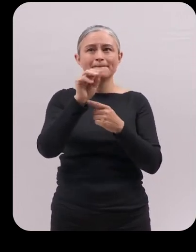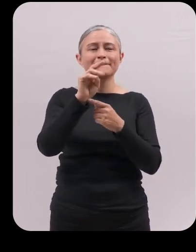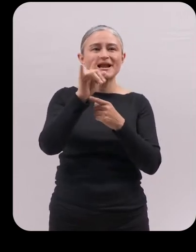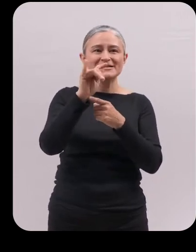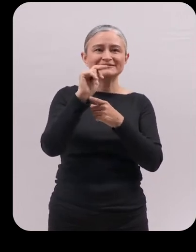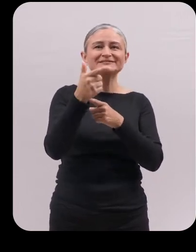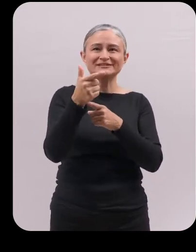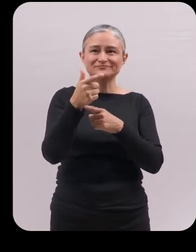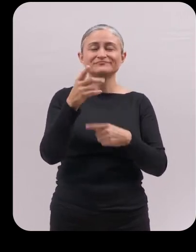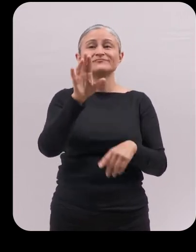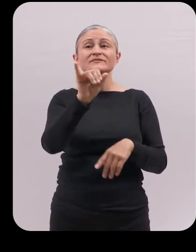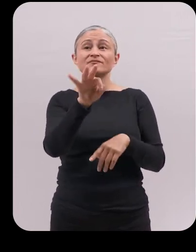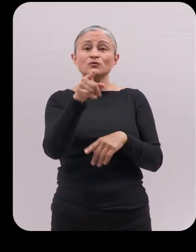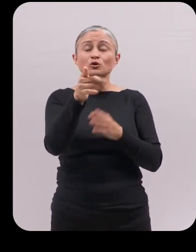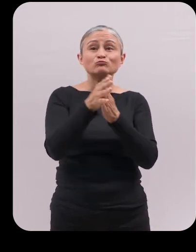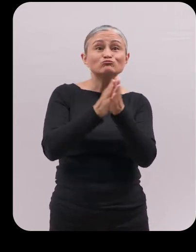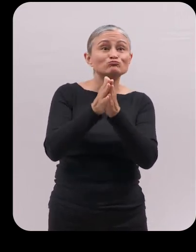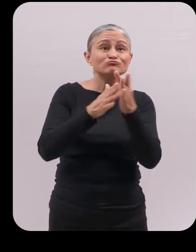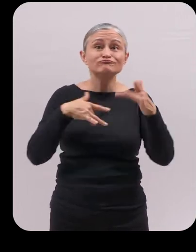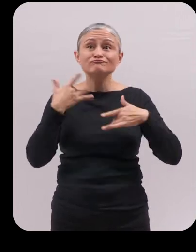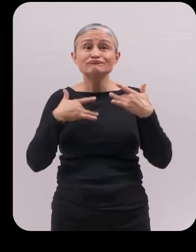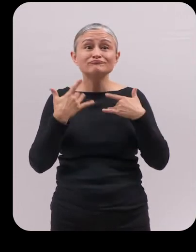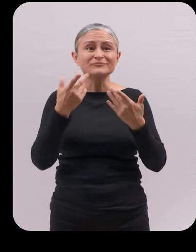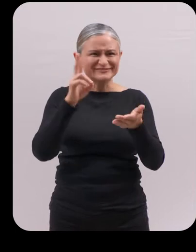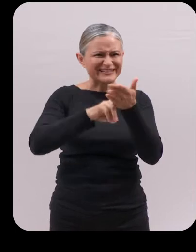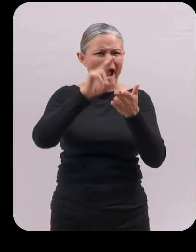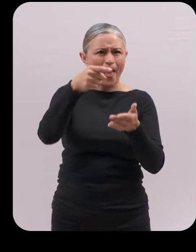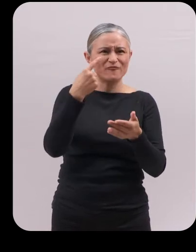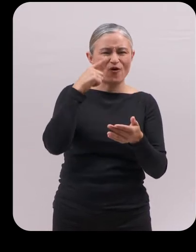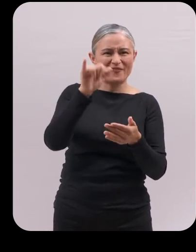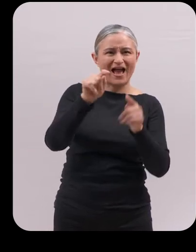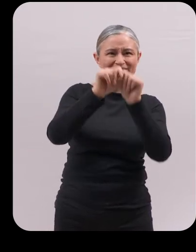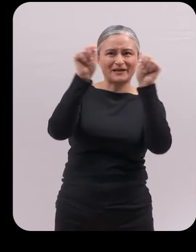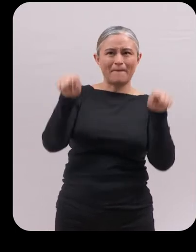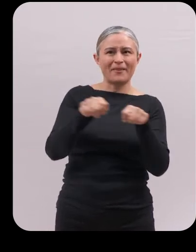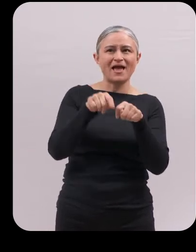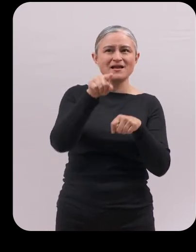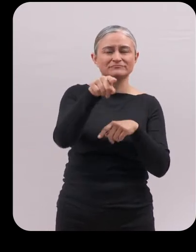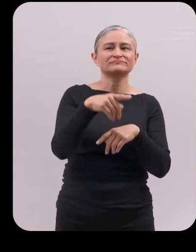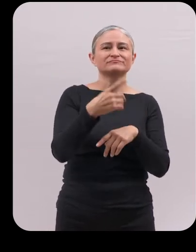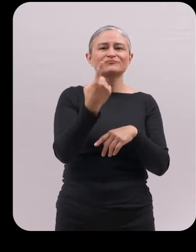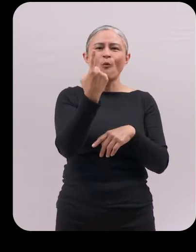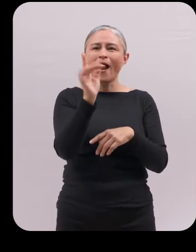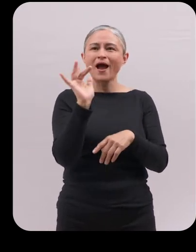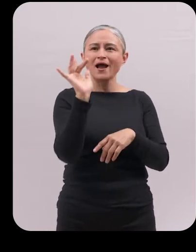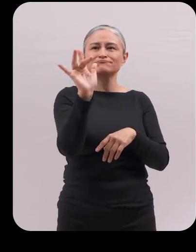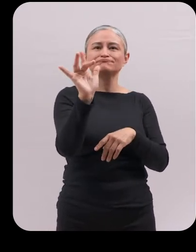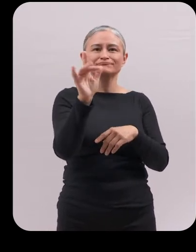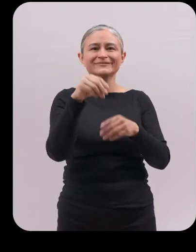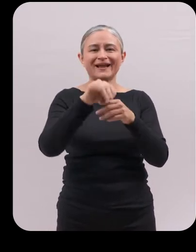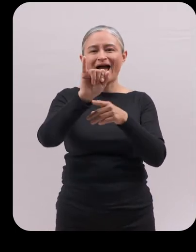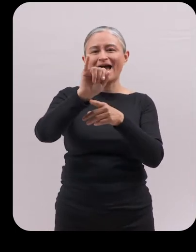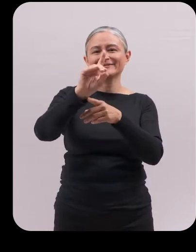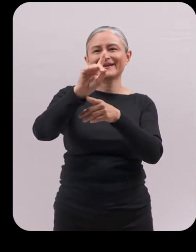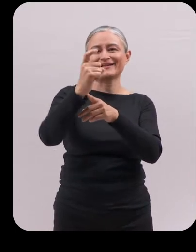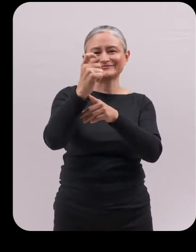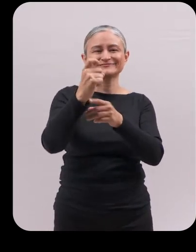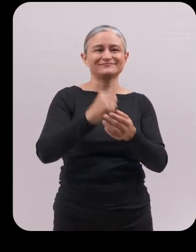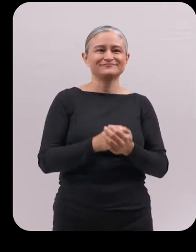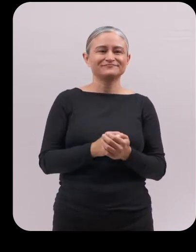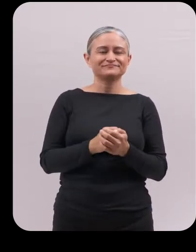out Data Connect, sign up for the preview and check out our one-click template in IDX. And next